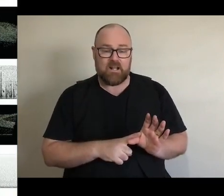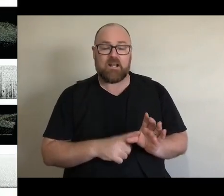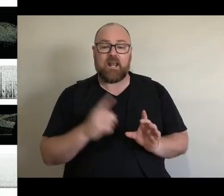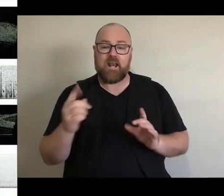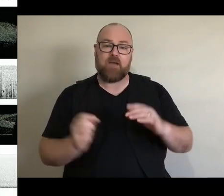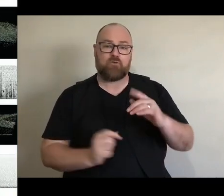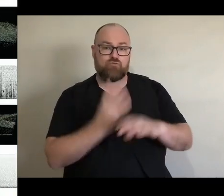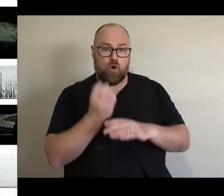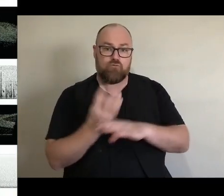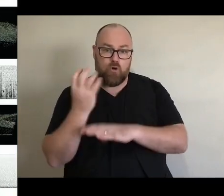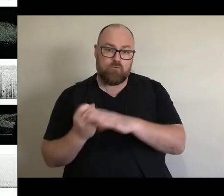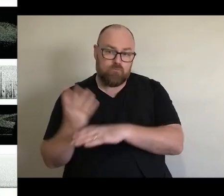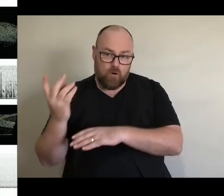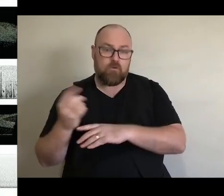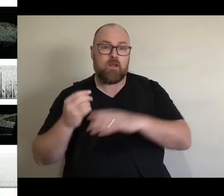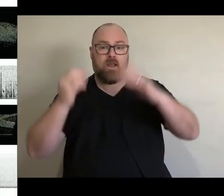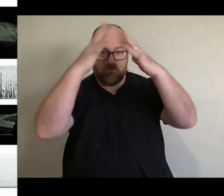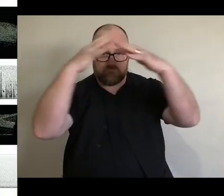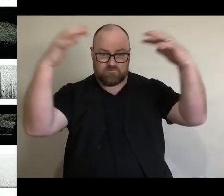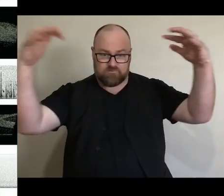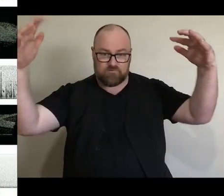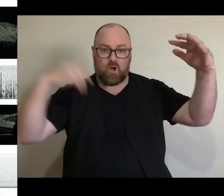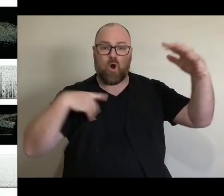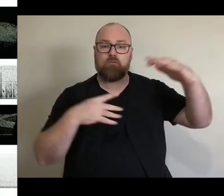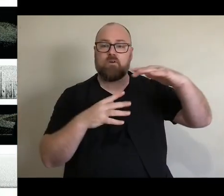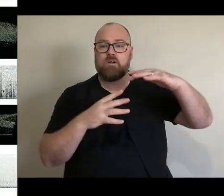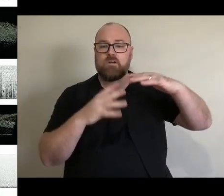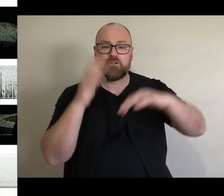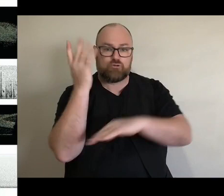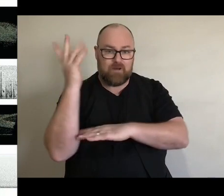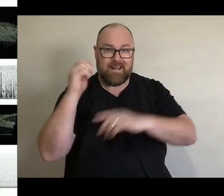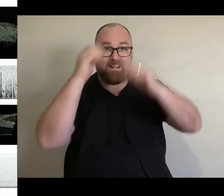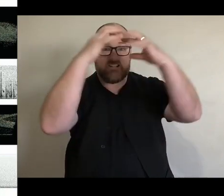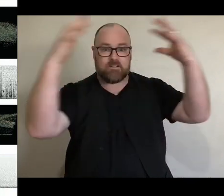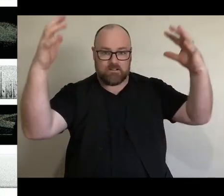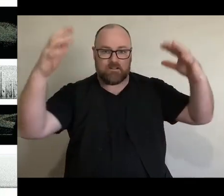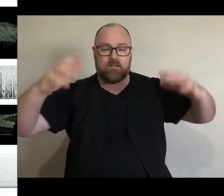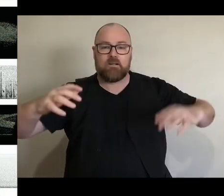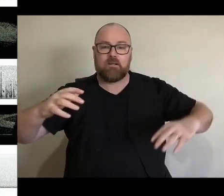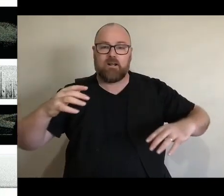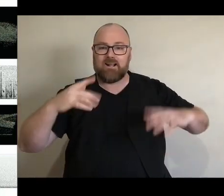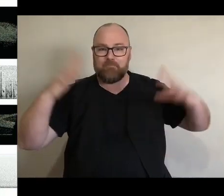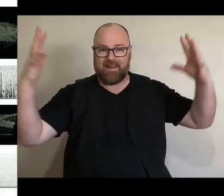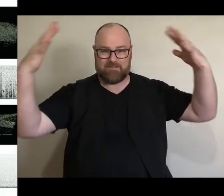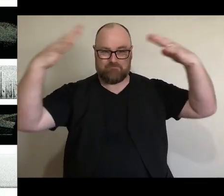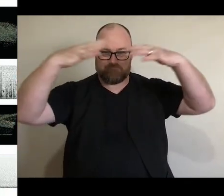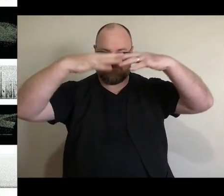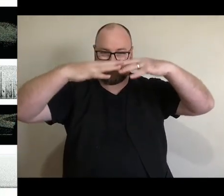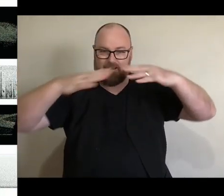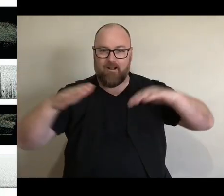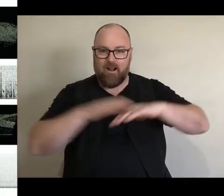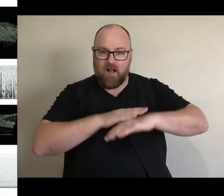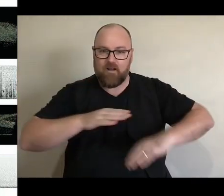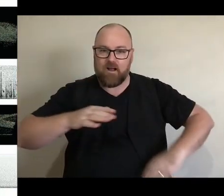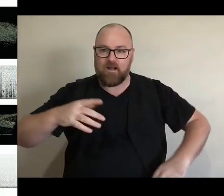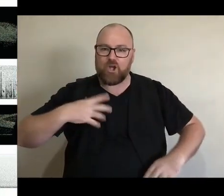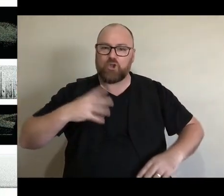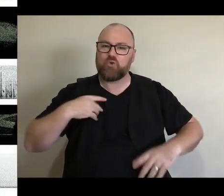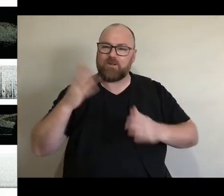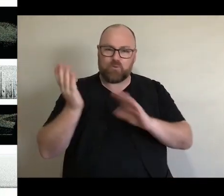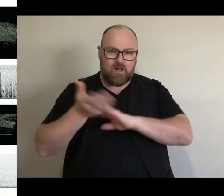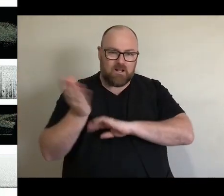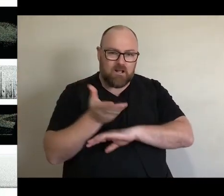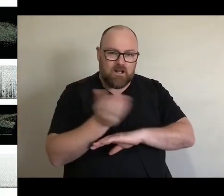of leaf litter. So you need to open up that canopy, right? You need to let light in. You need to let multi-generational growth. You need to let other trees,